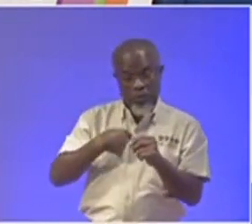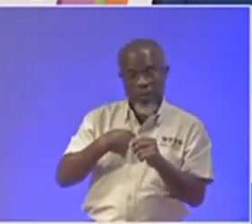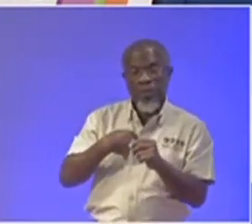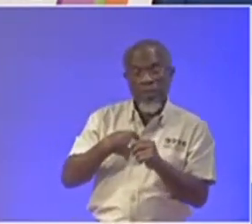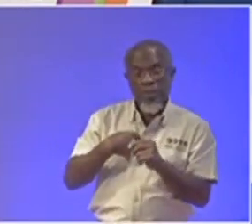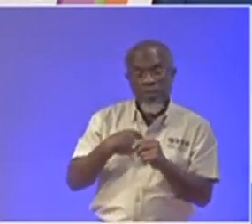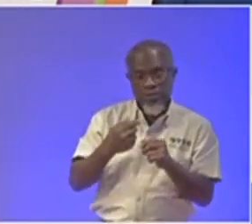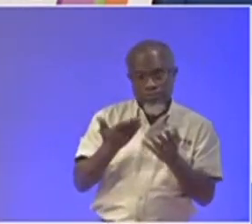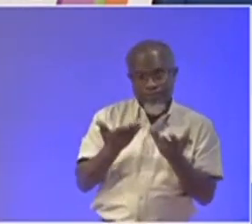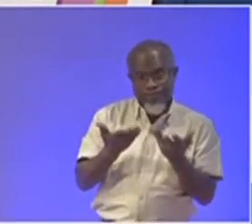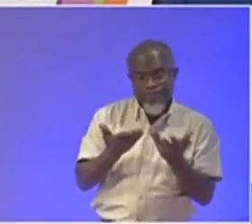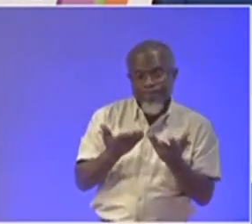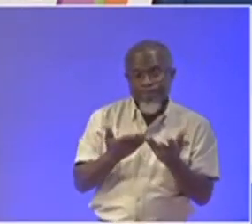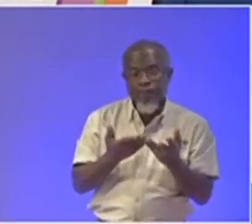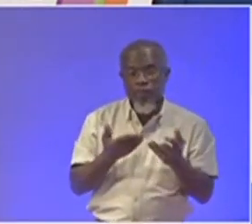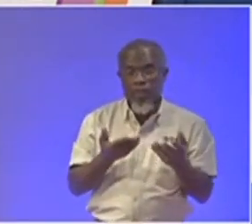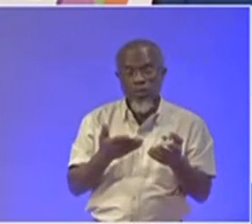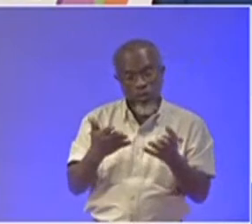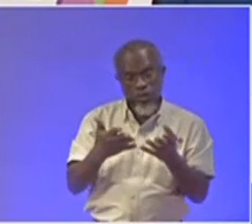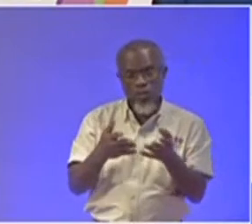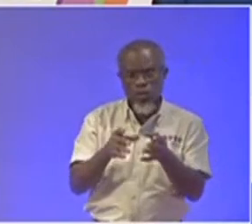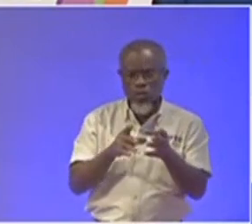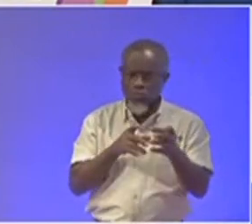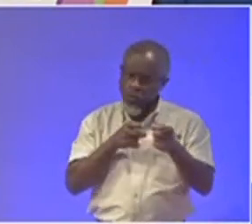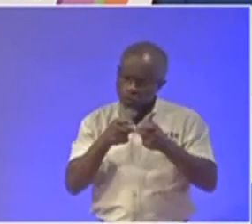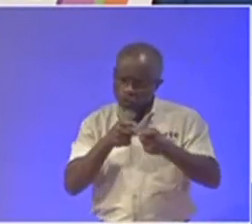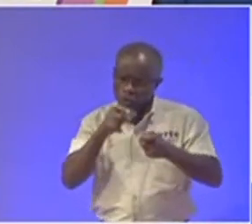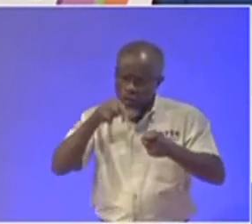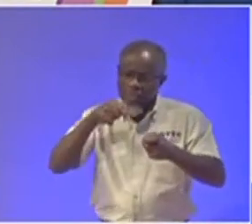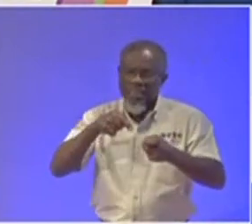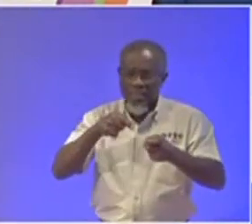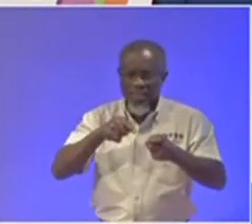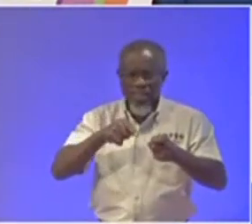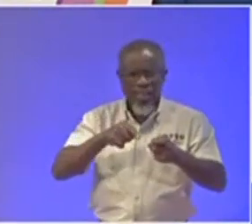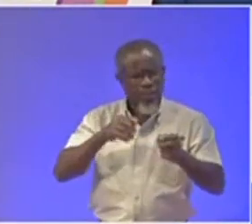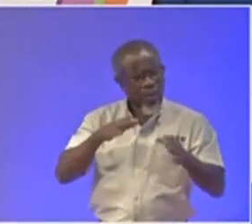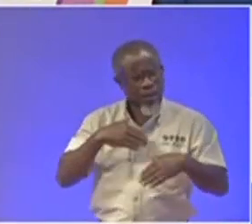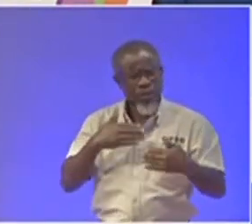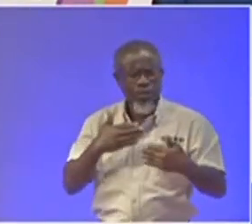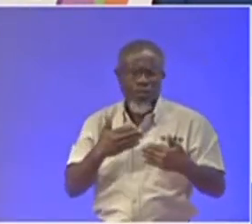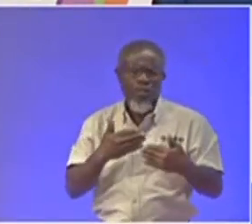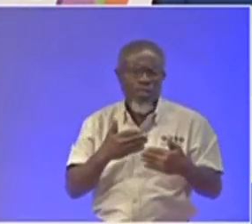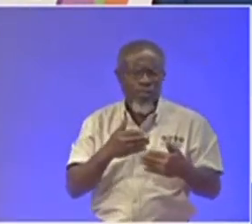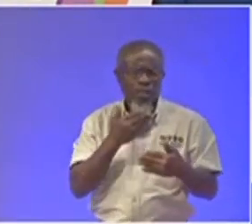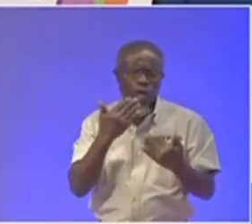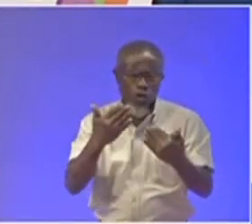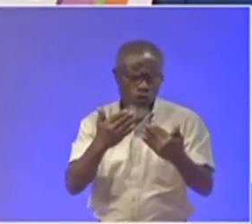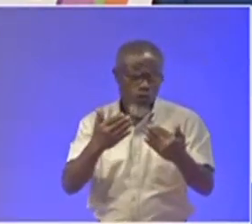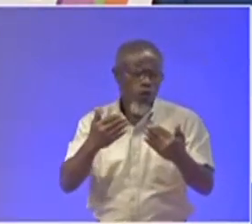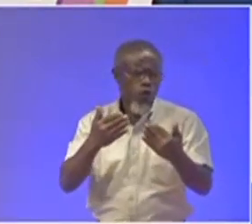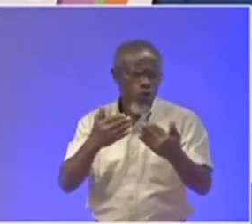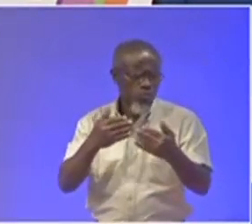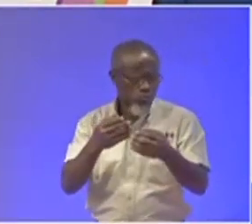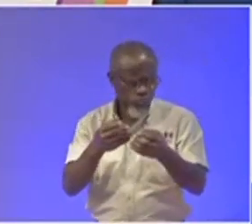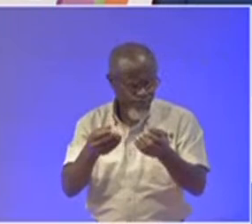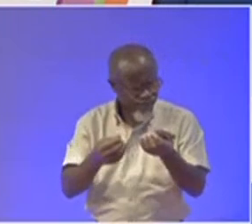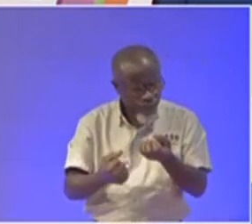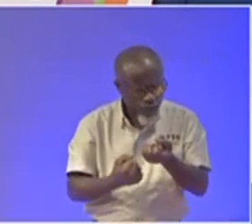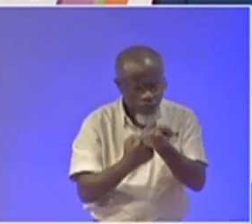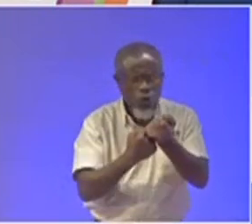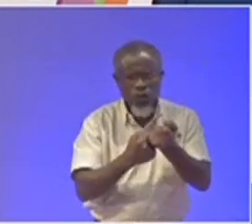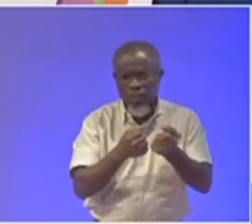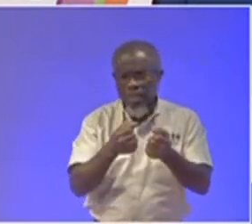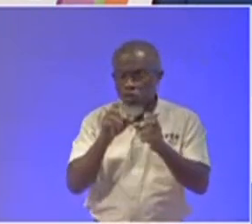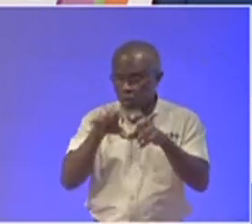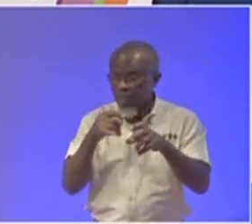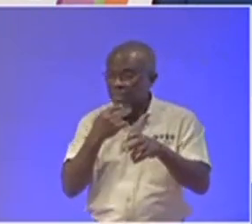to help facilitate this exercise, and we want to thank you for tuning in and contributing. Remember, you can still let your voice be heard by